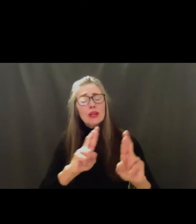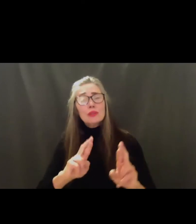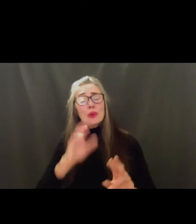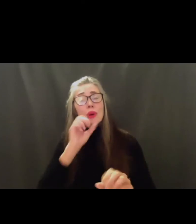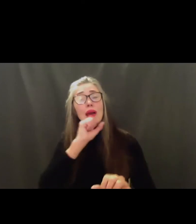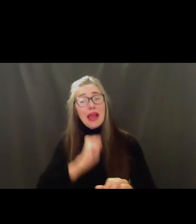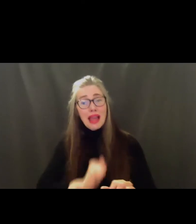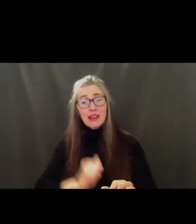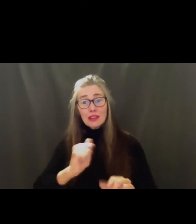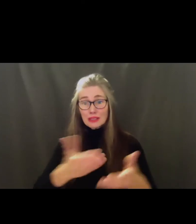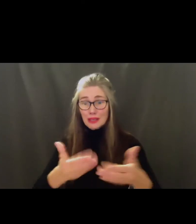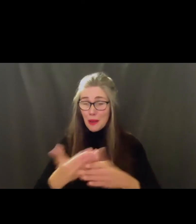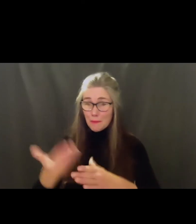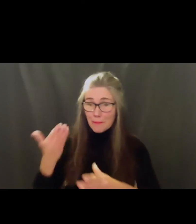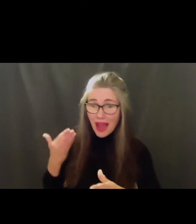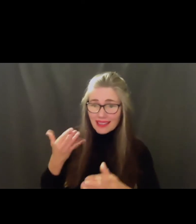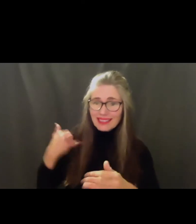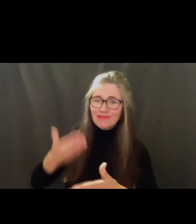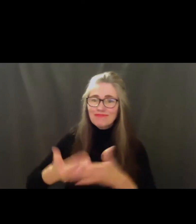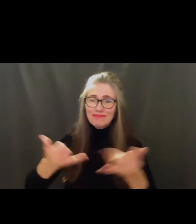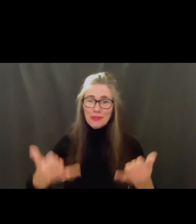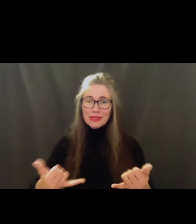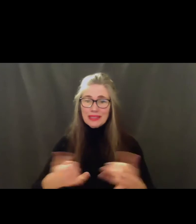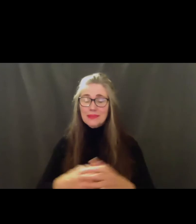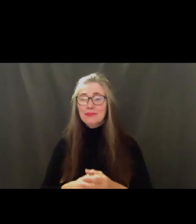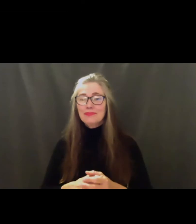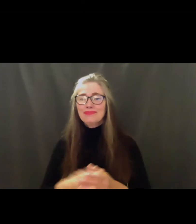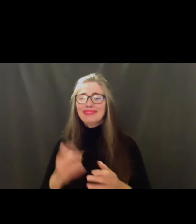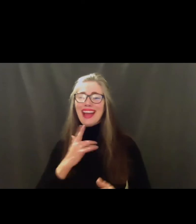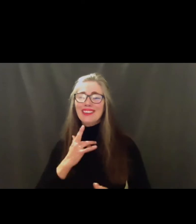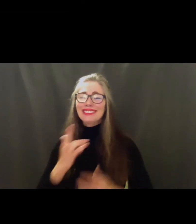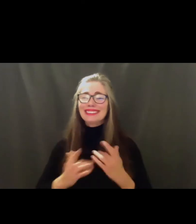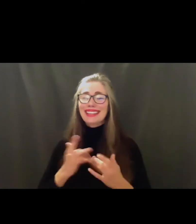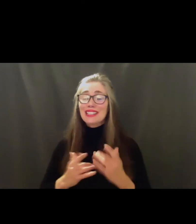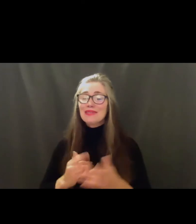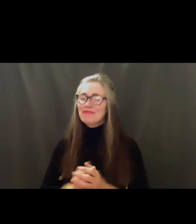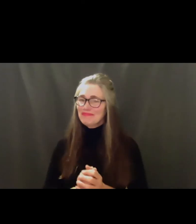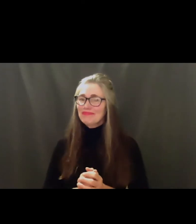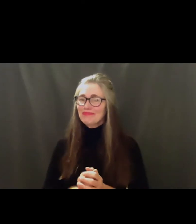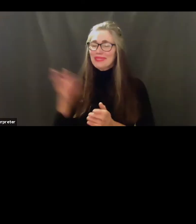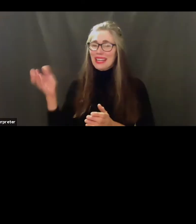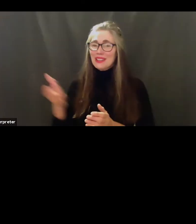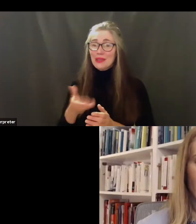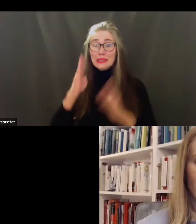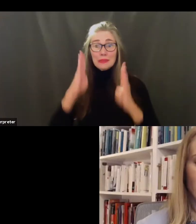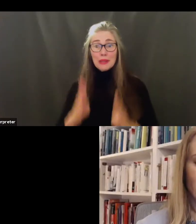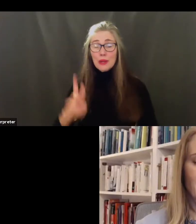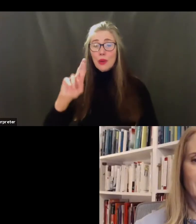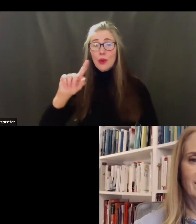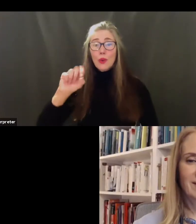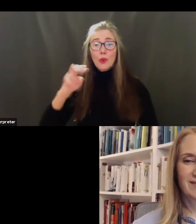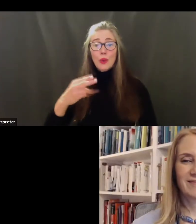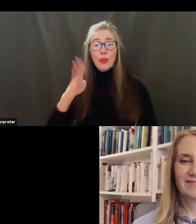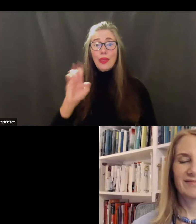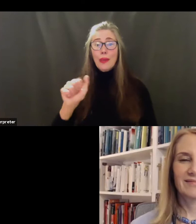past and present. And now, I'm delighted to introduce our speaker, Ruth Ben Giat,